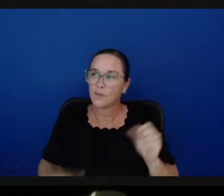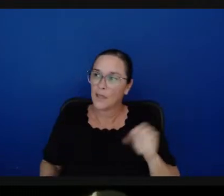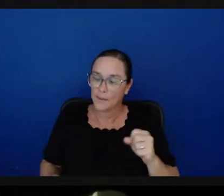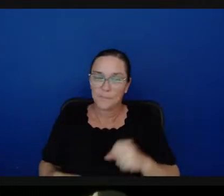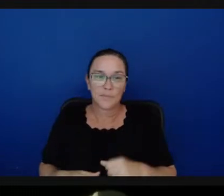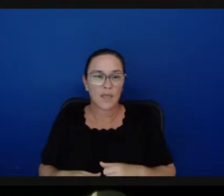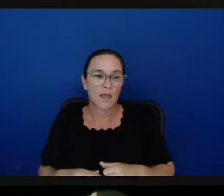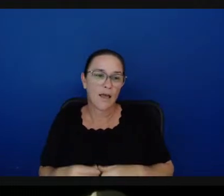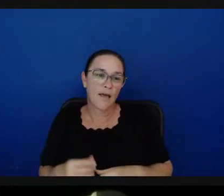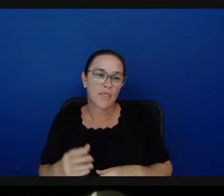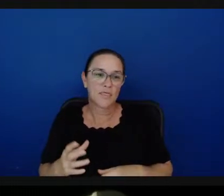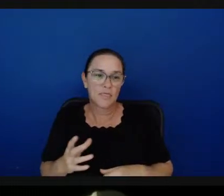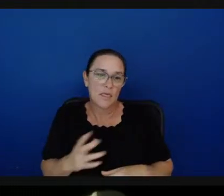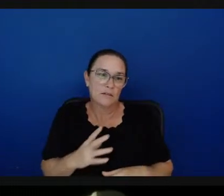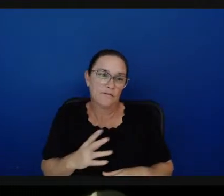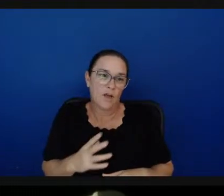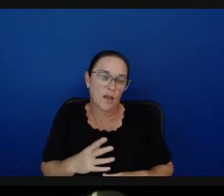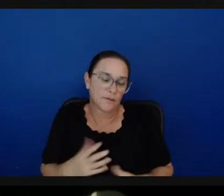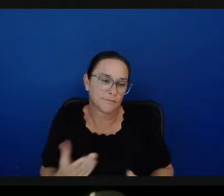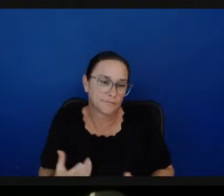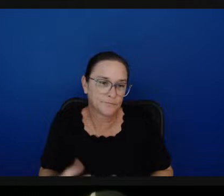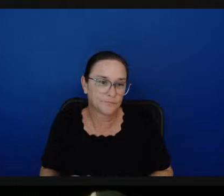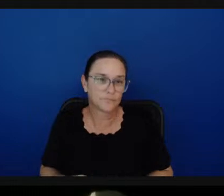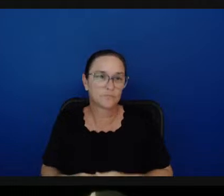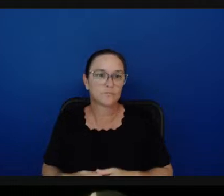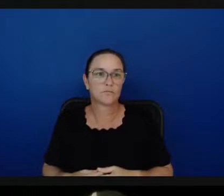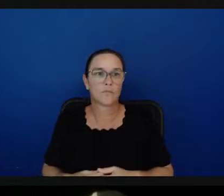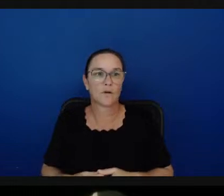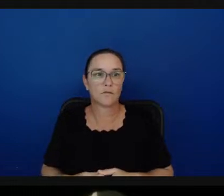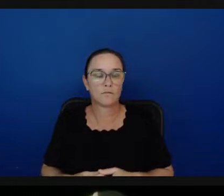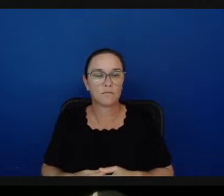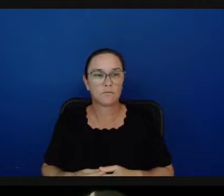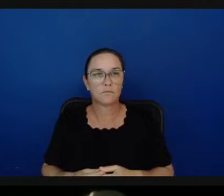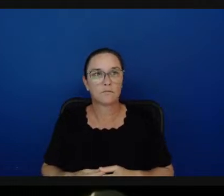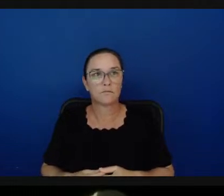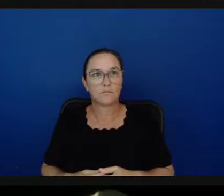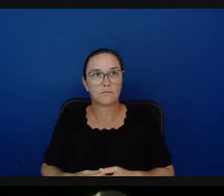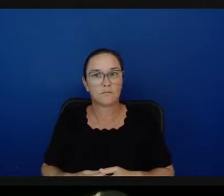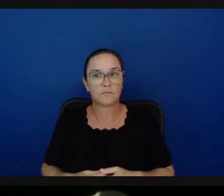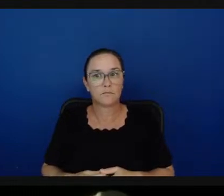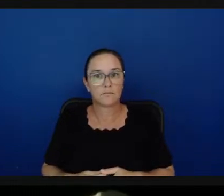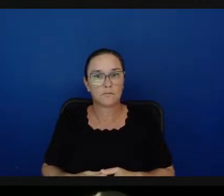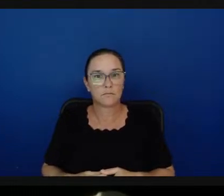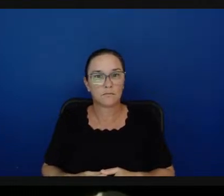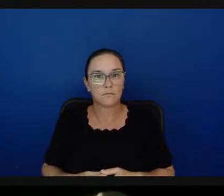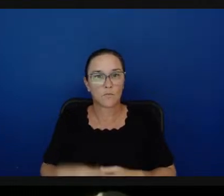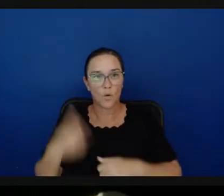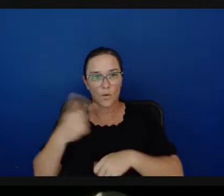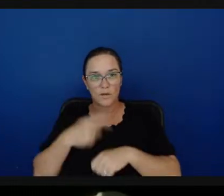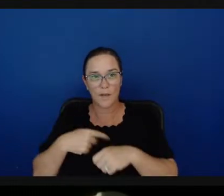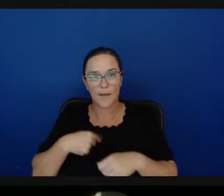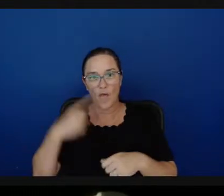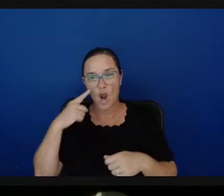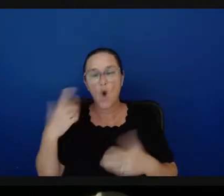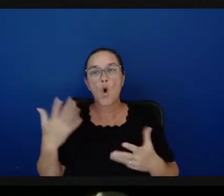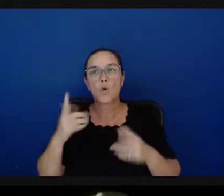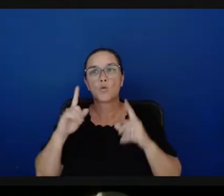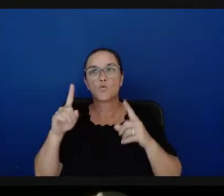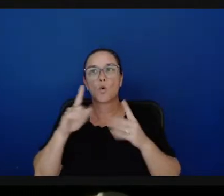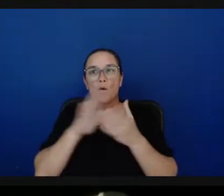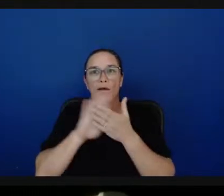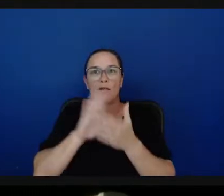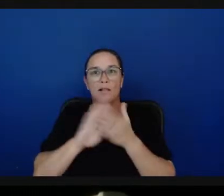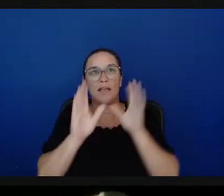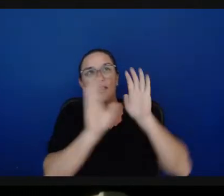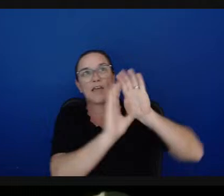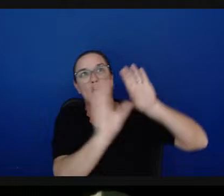okay. It's not toxic in itself. Right. Yeah. One of these episodes, to me, I'm like, go clean the gutters. If you really want to be,